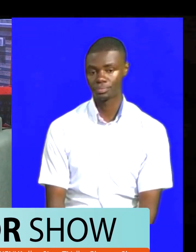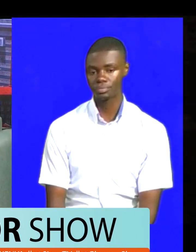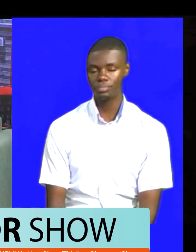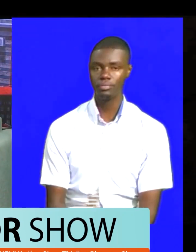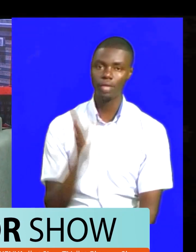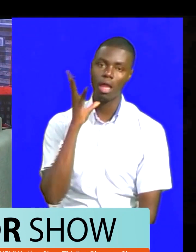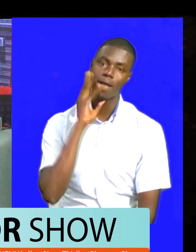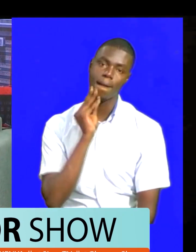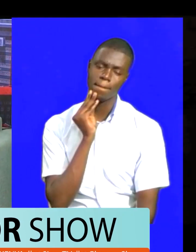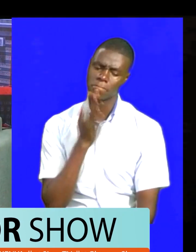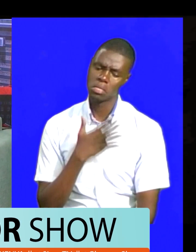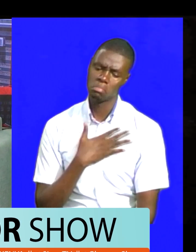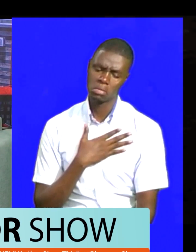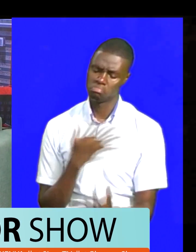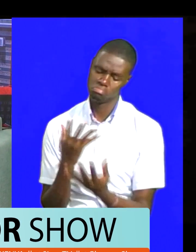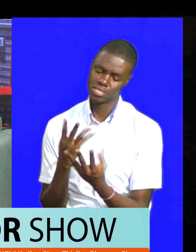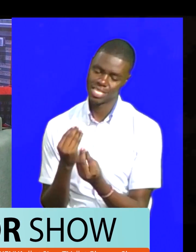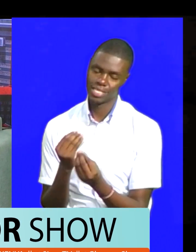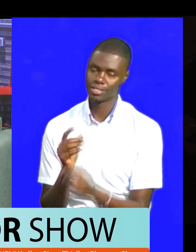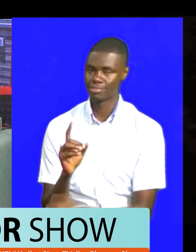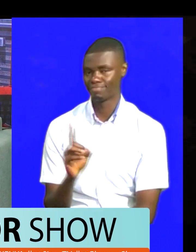My experience has not been that easy.